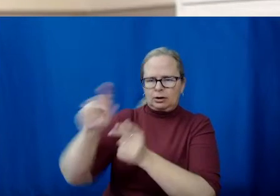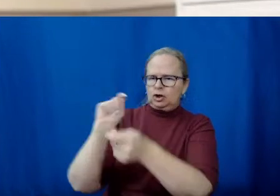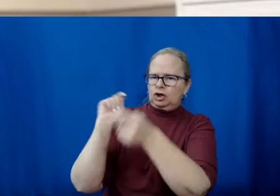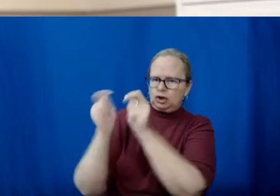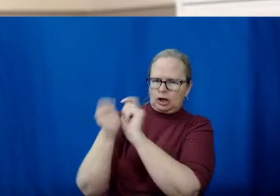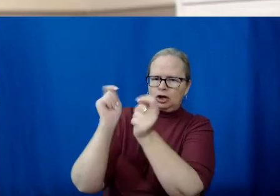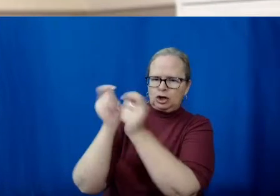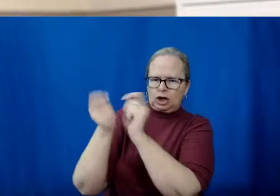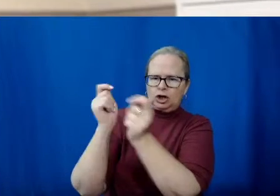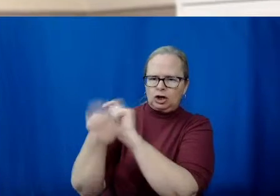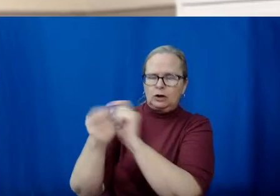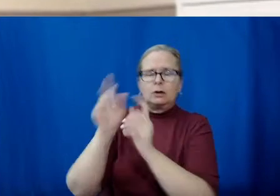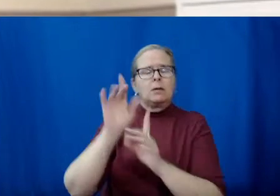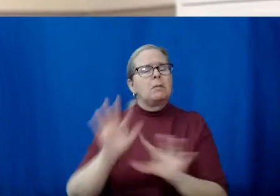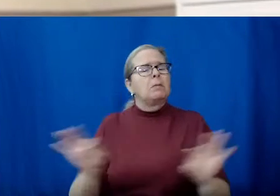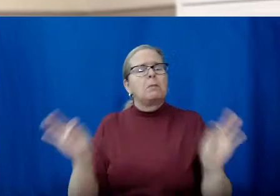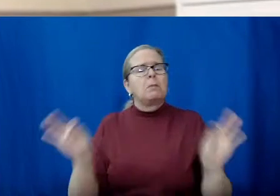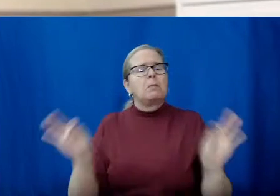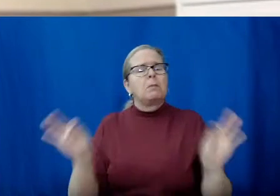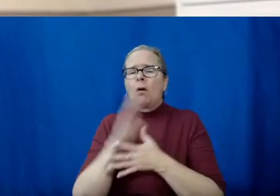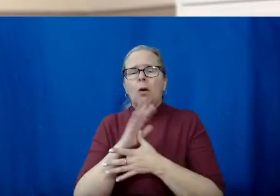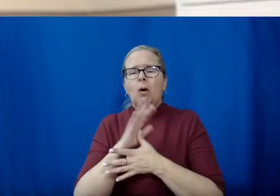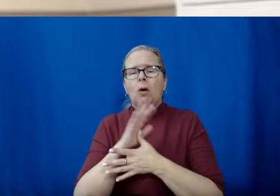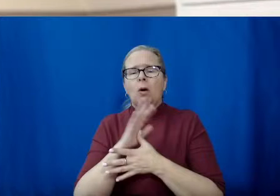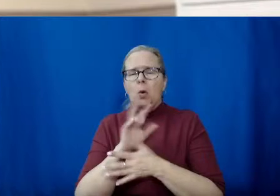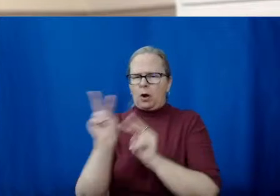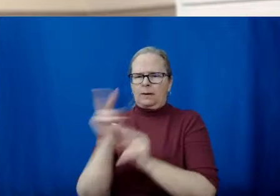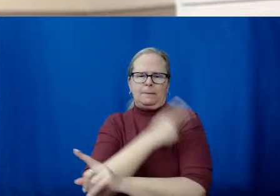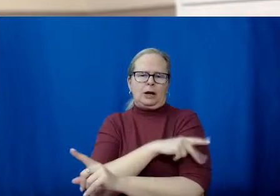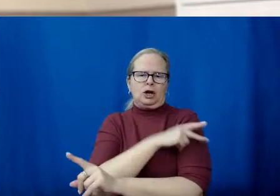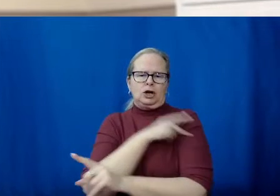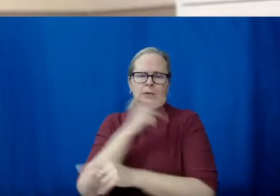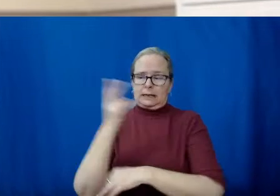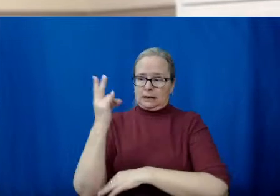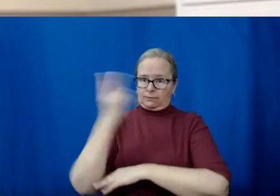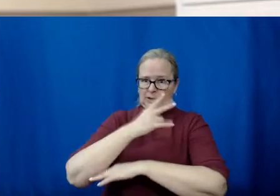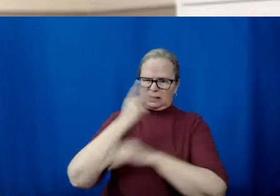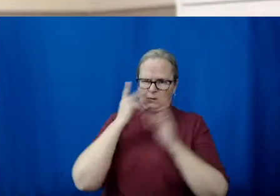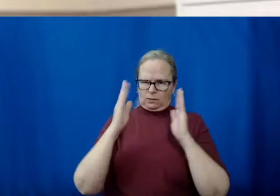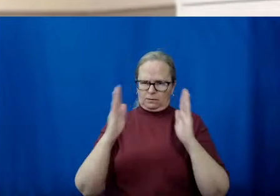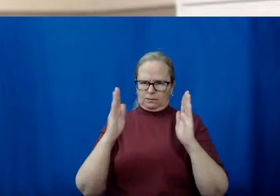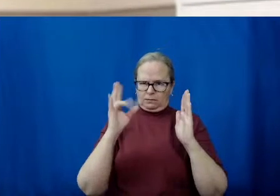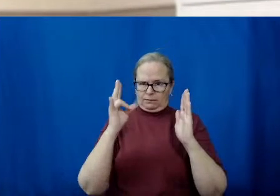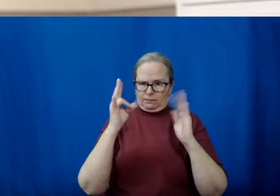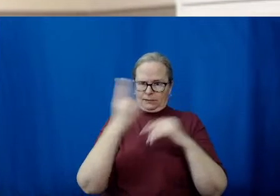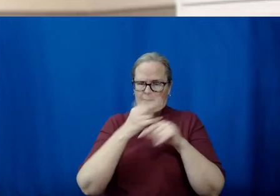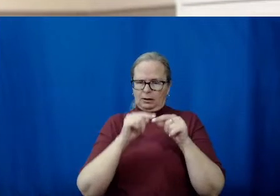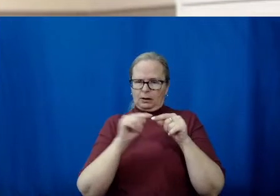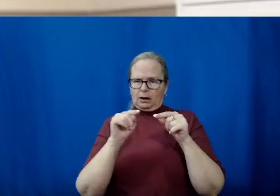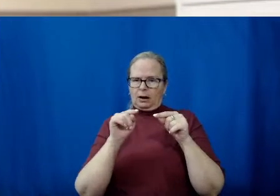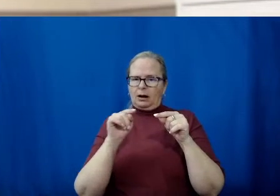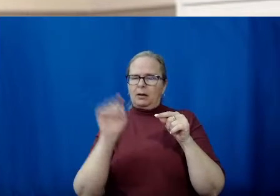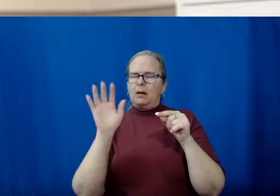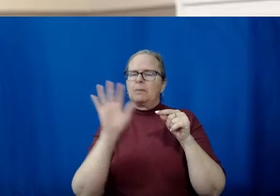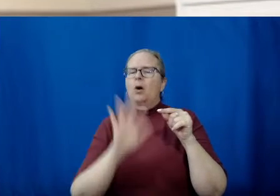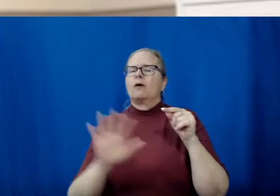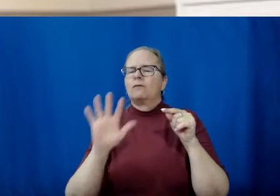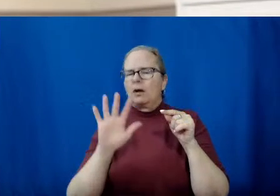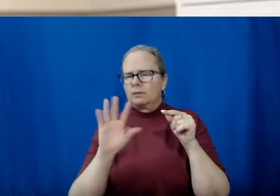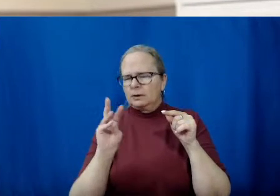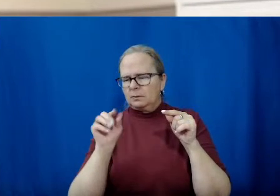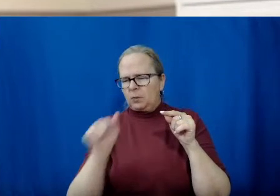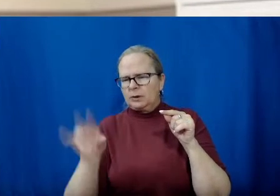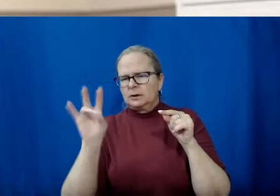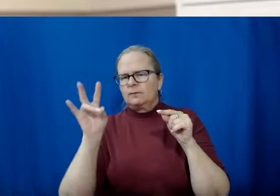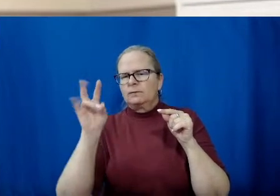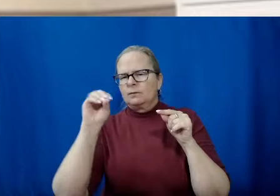the 7-day increase is about 55%. It's 56.7% week over week. That's going to, I believe